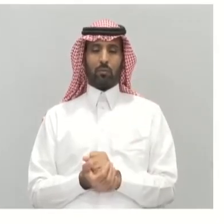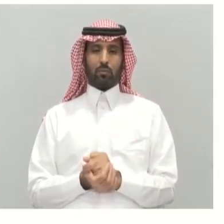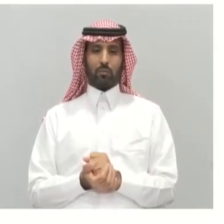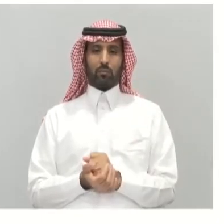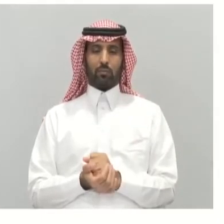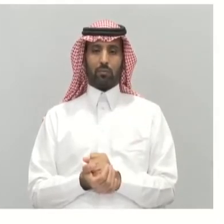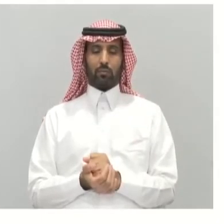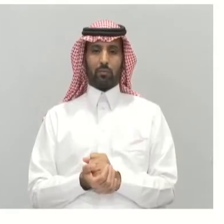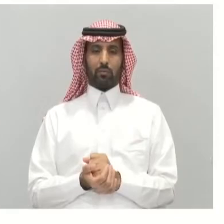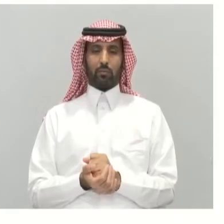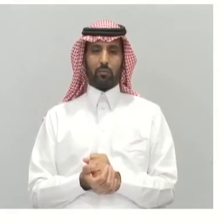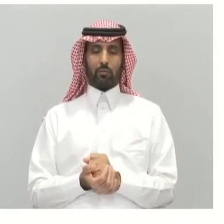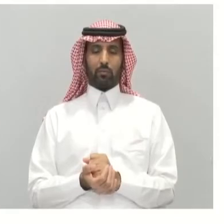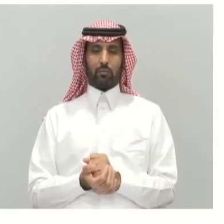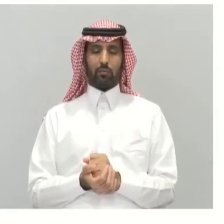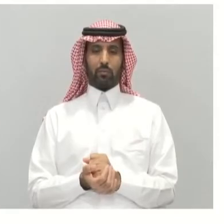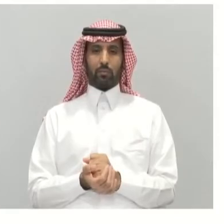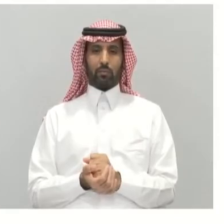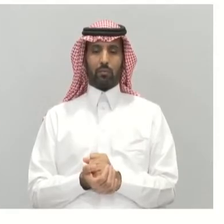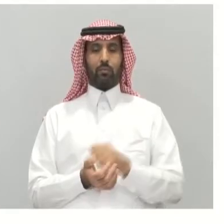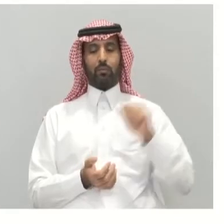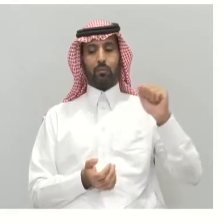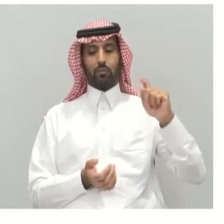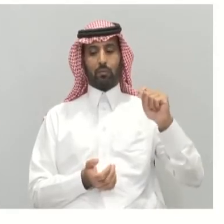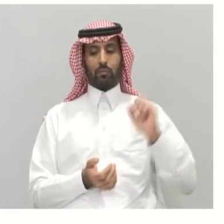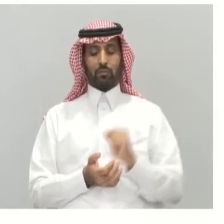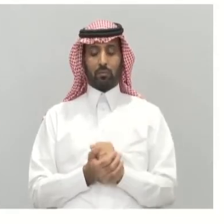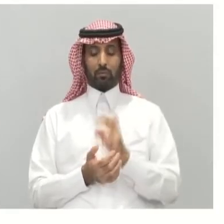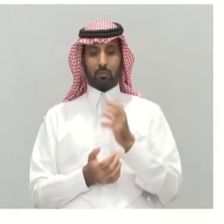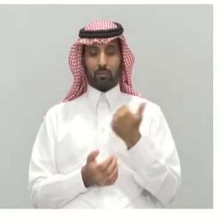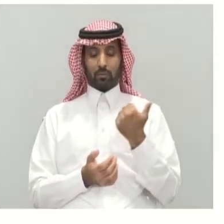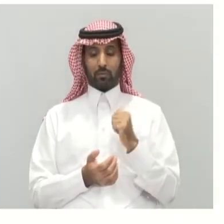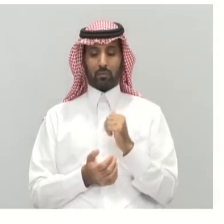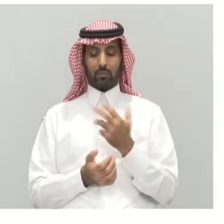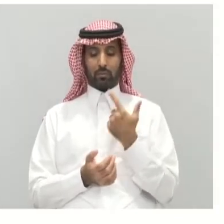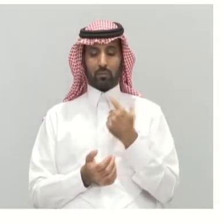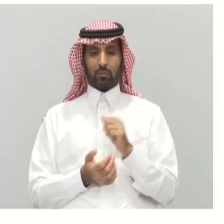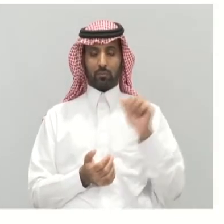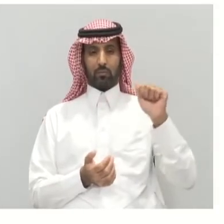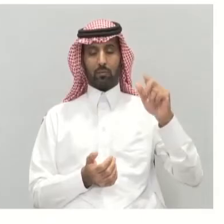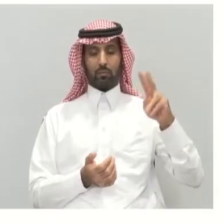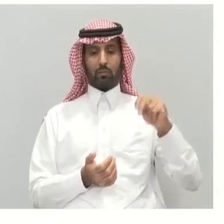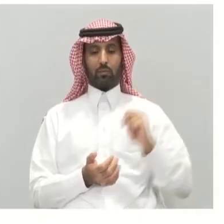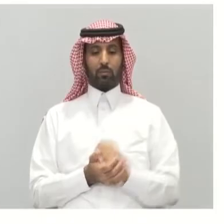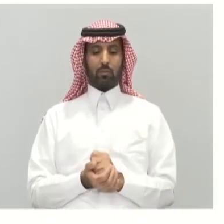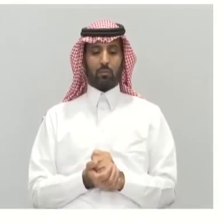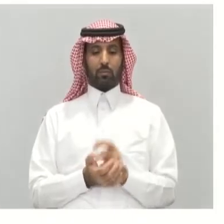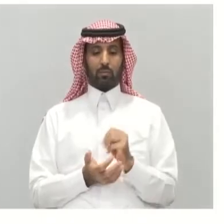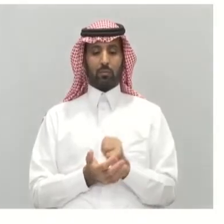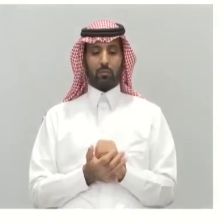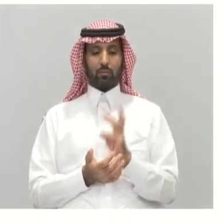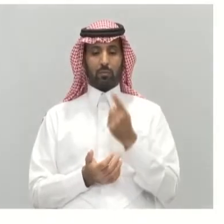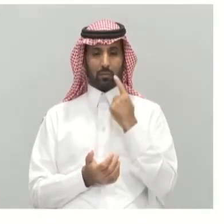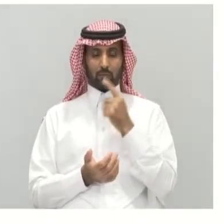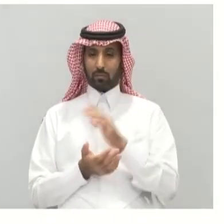Yeah, here it should be at, okay, at 6 a.m., okay?